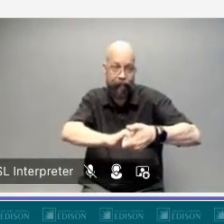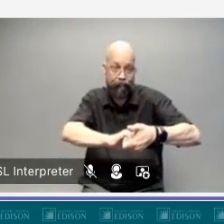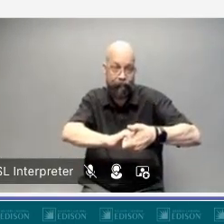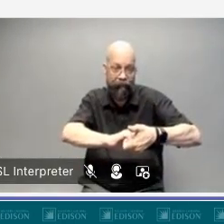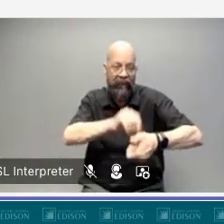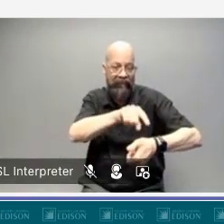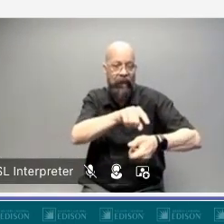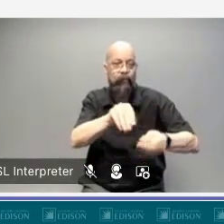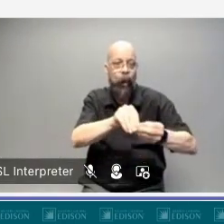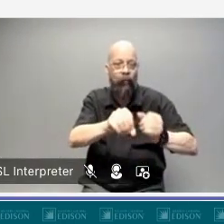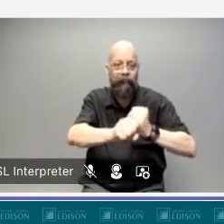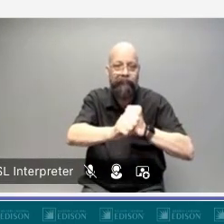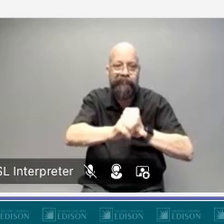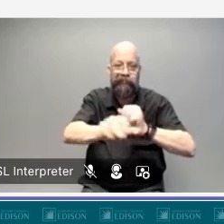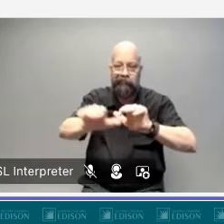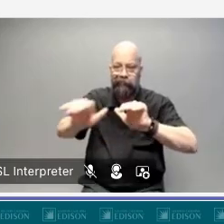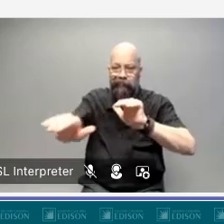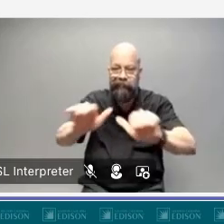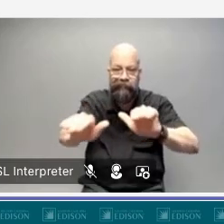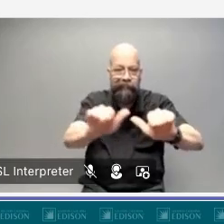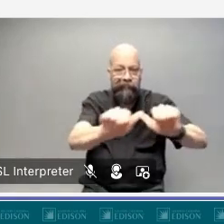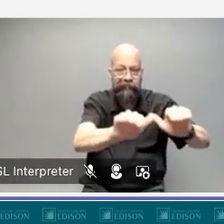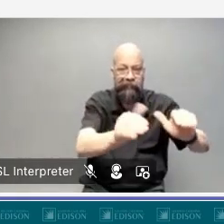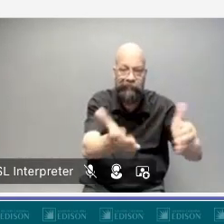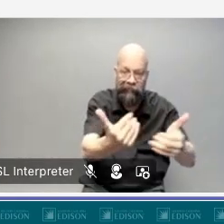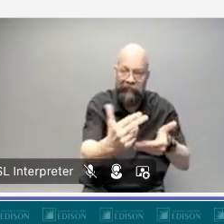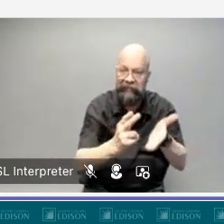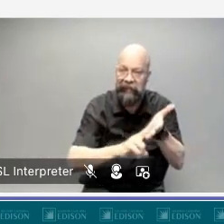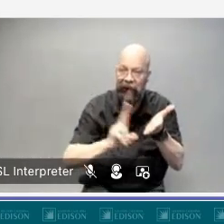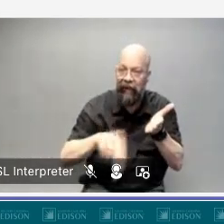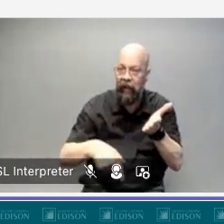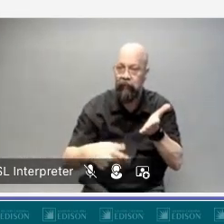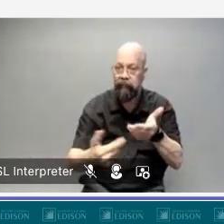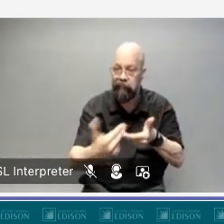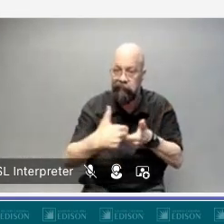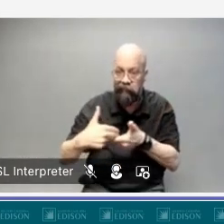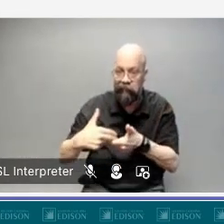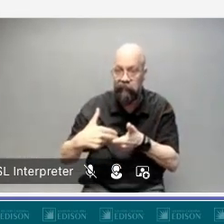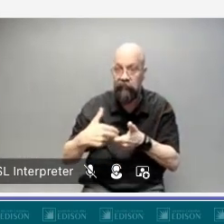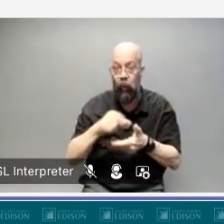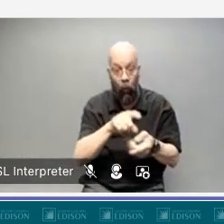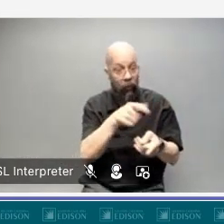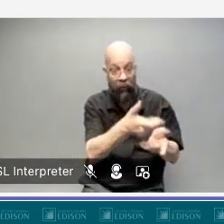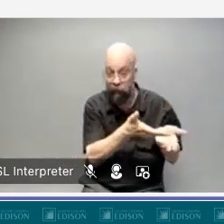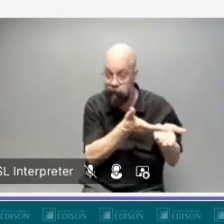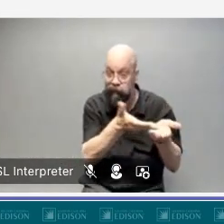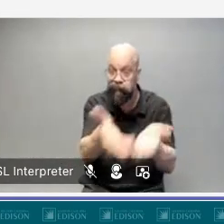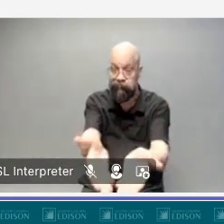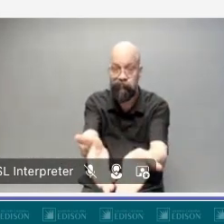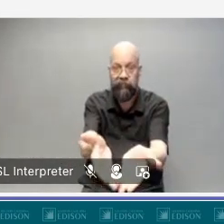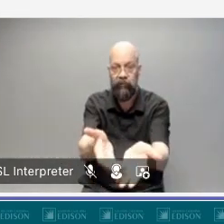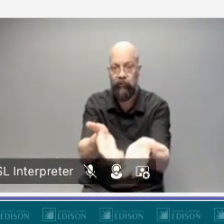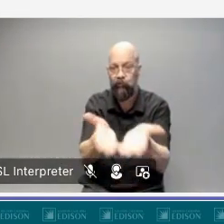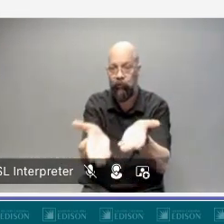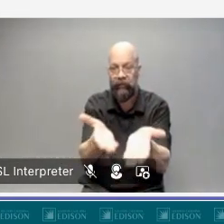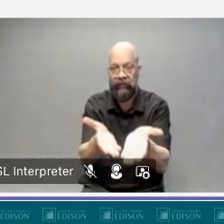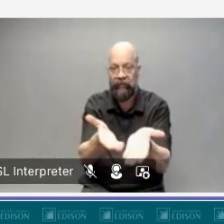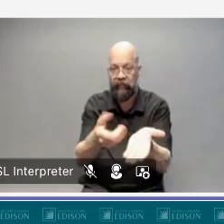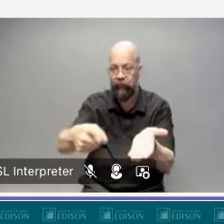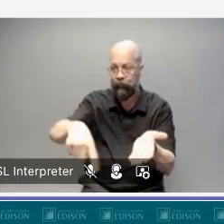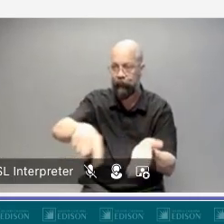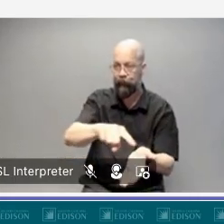medical baseline program and promote enrollments, as well as deliver direct assistance to customers with access and functional needs.